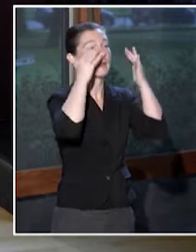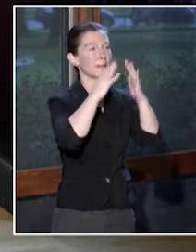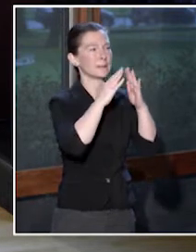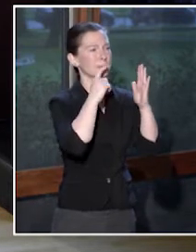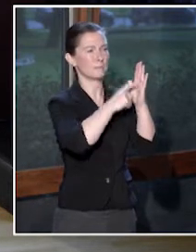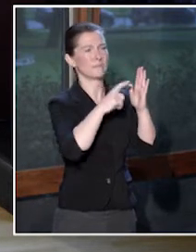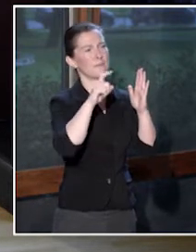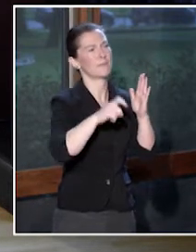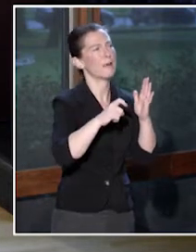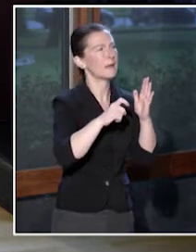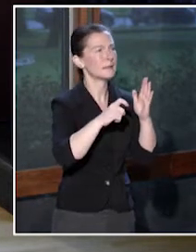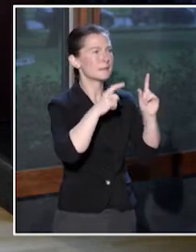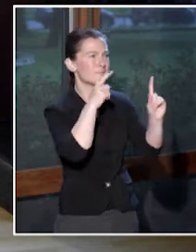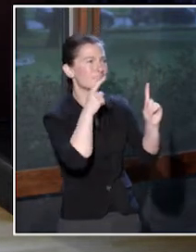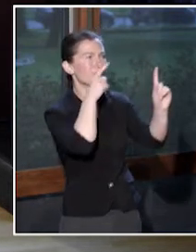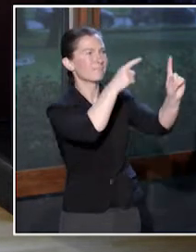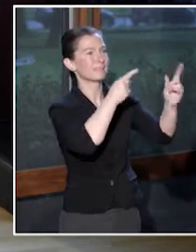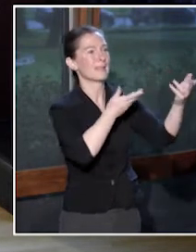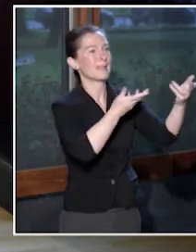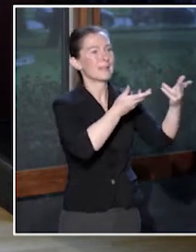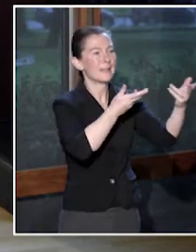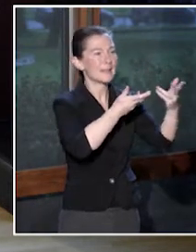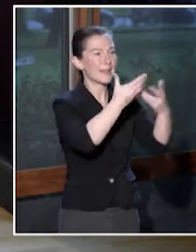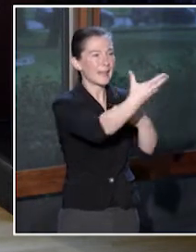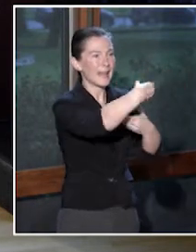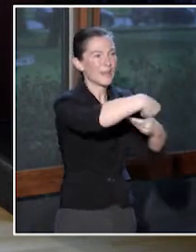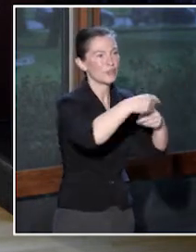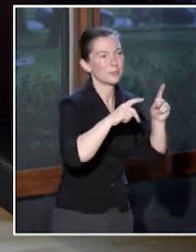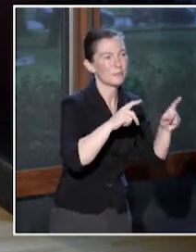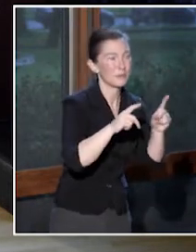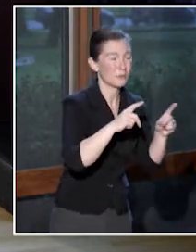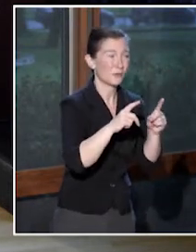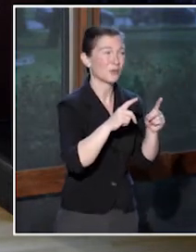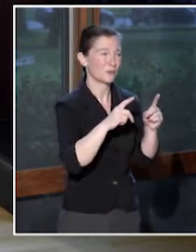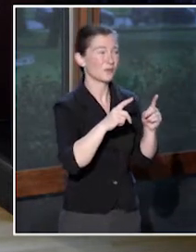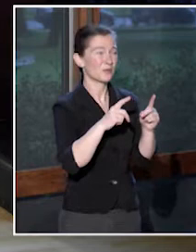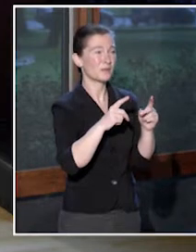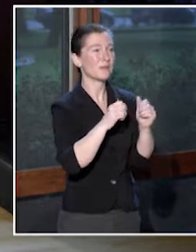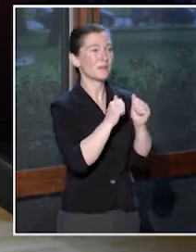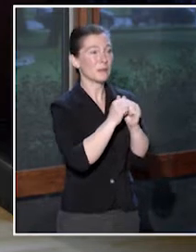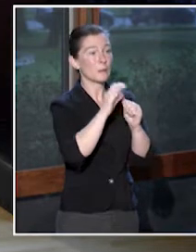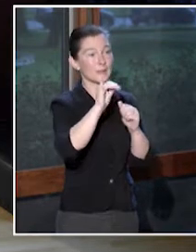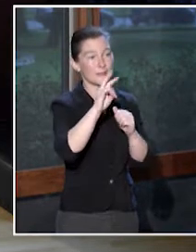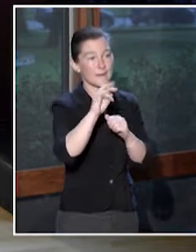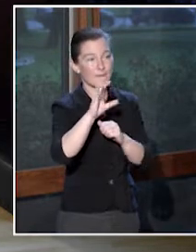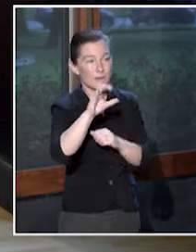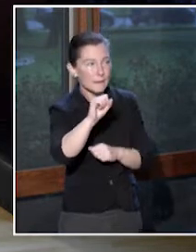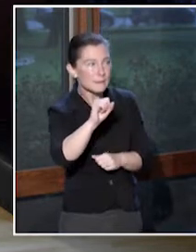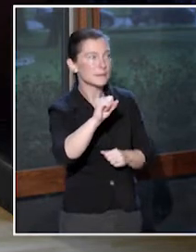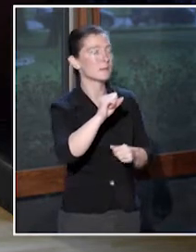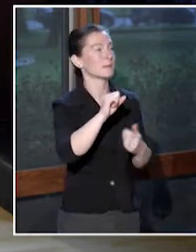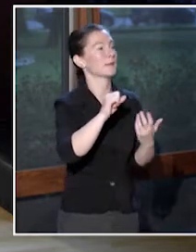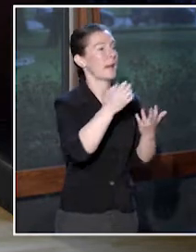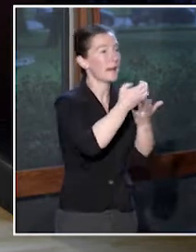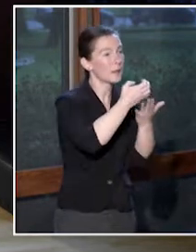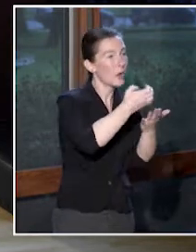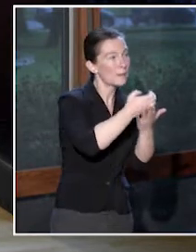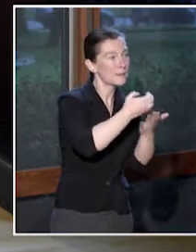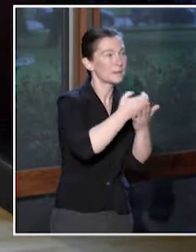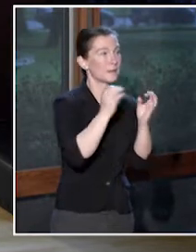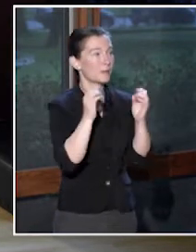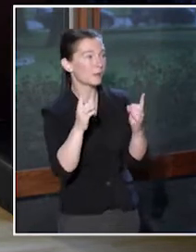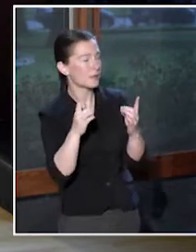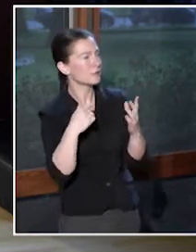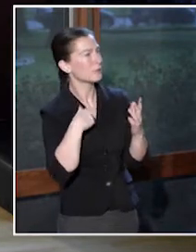people civically, socially, and economically. I believe that age-friendly cities will be more